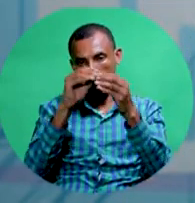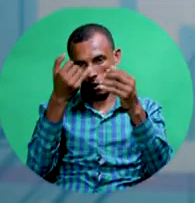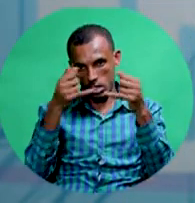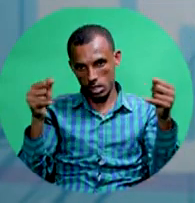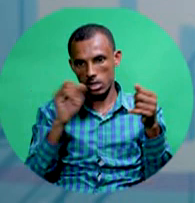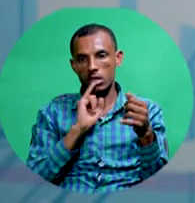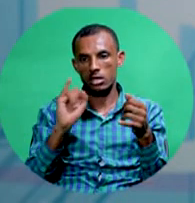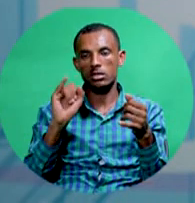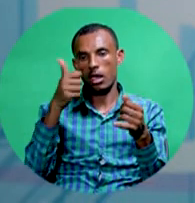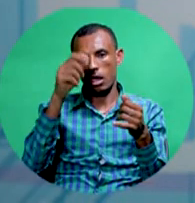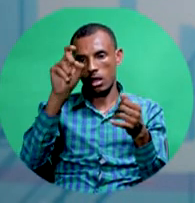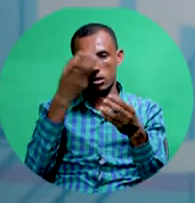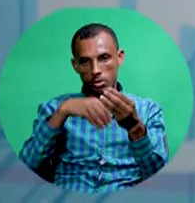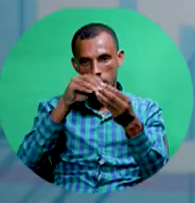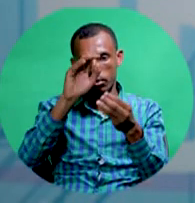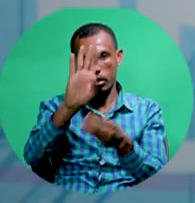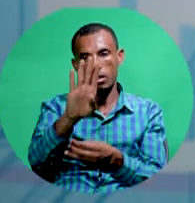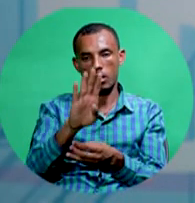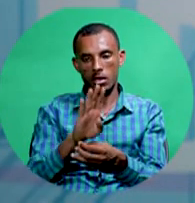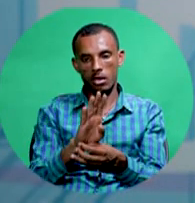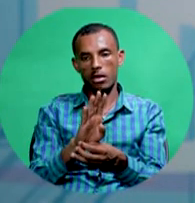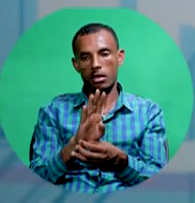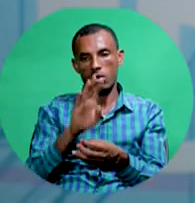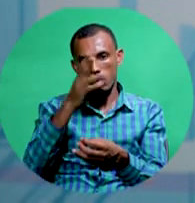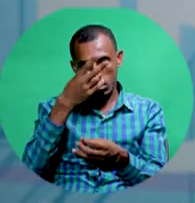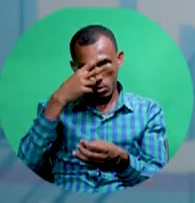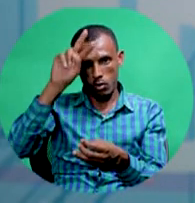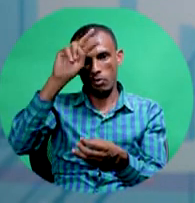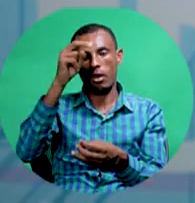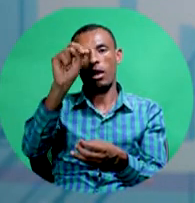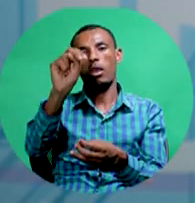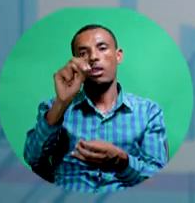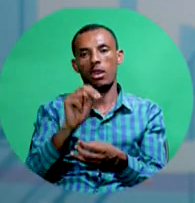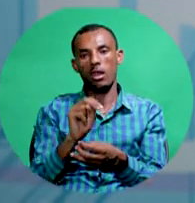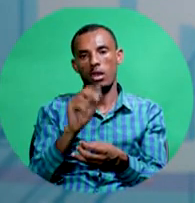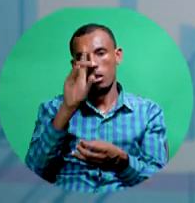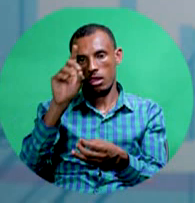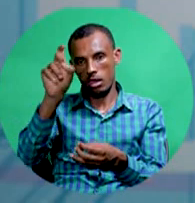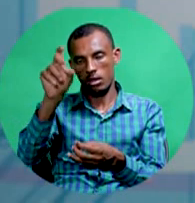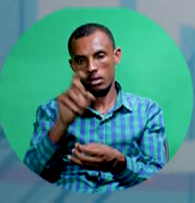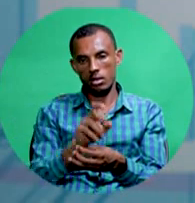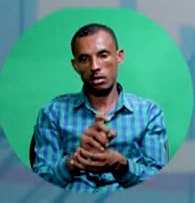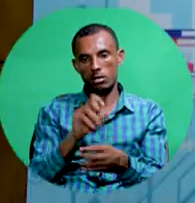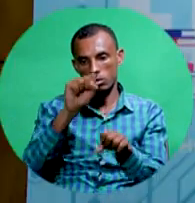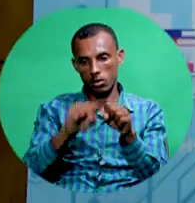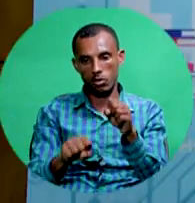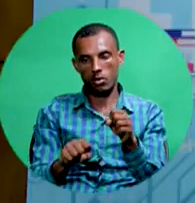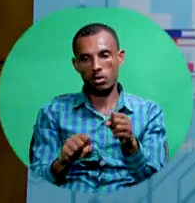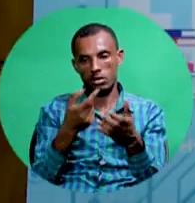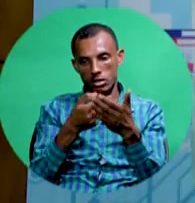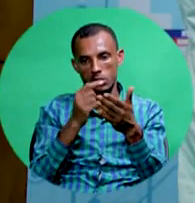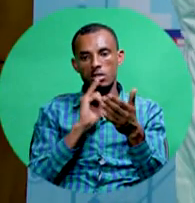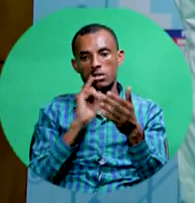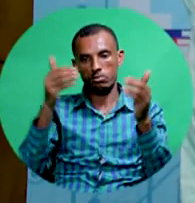ax plus b the power of n dx. So